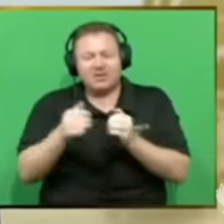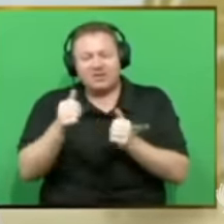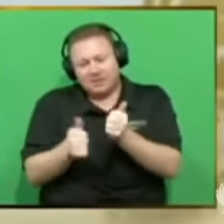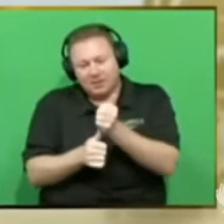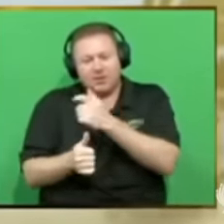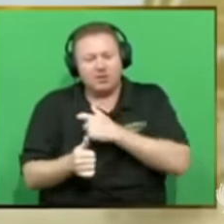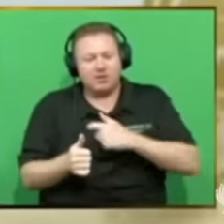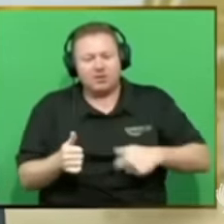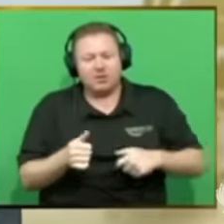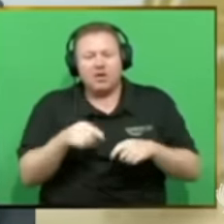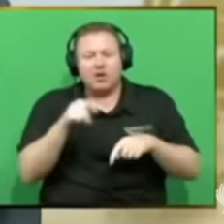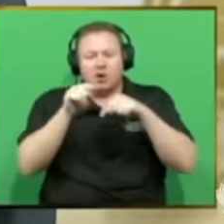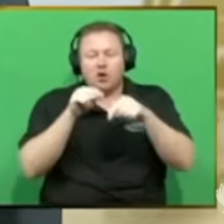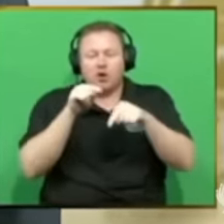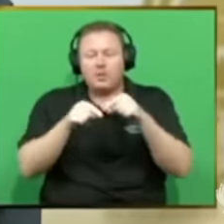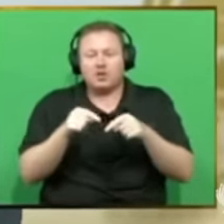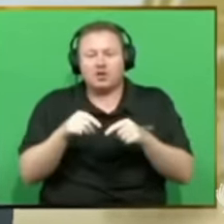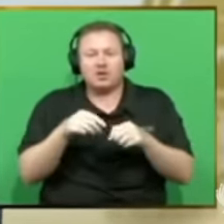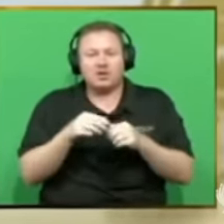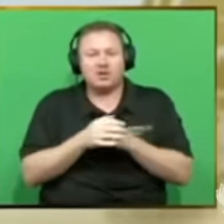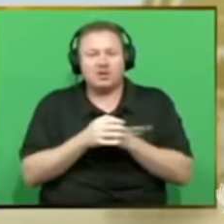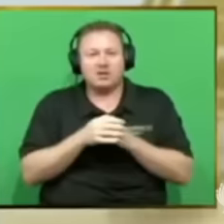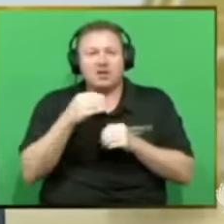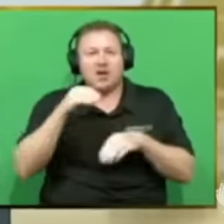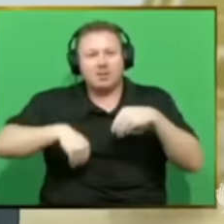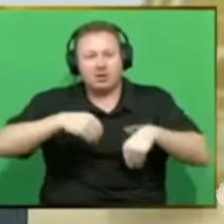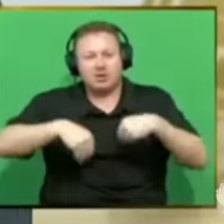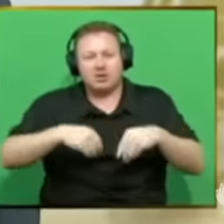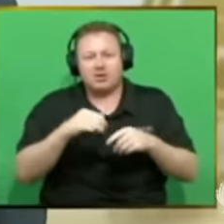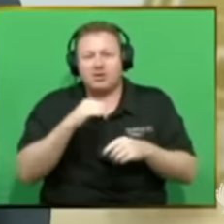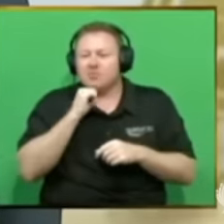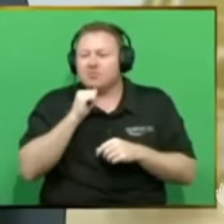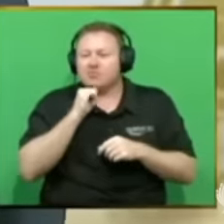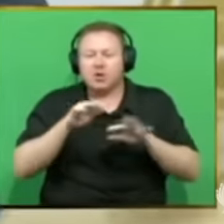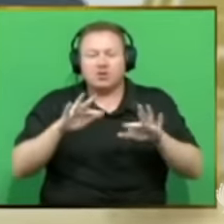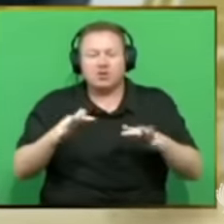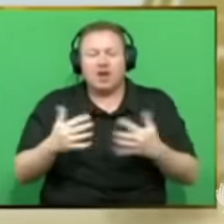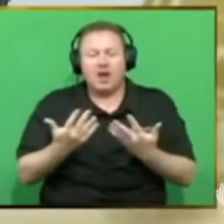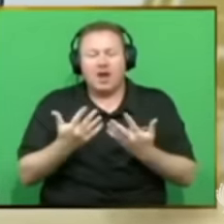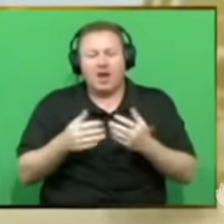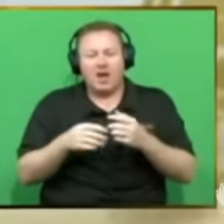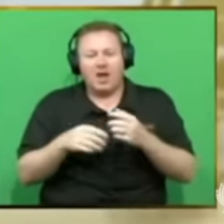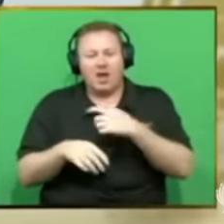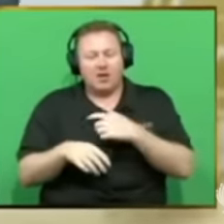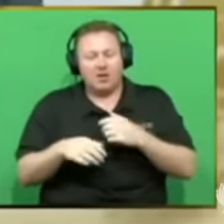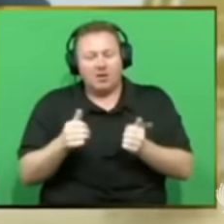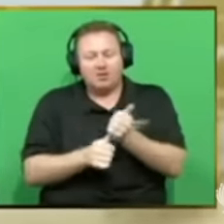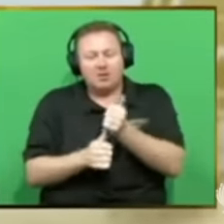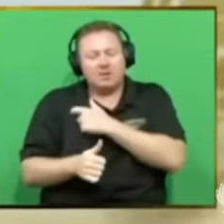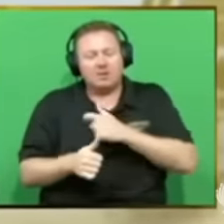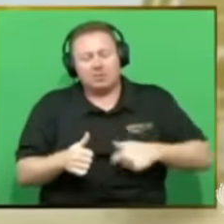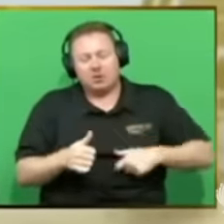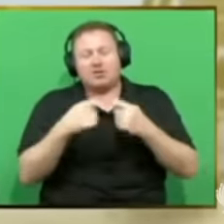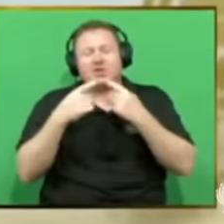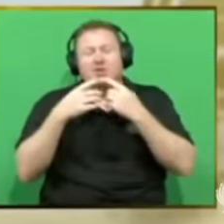corruption allegations, but is too scared to even allow him to open his mouth. The DA told you